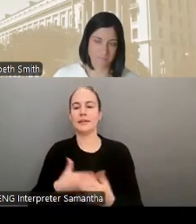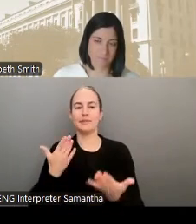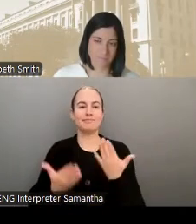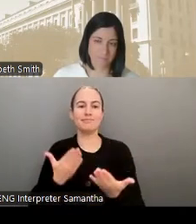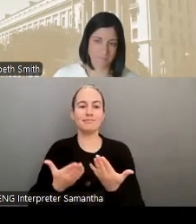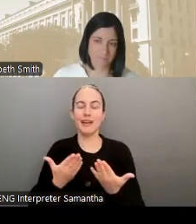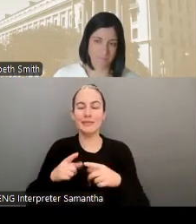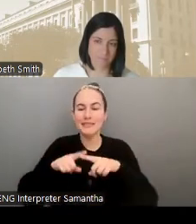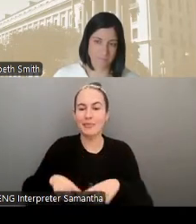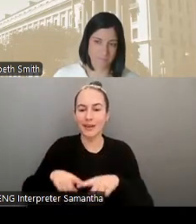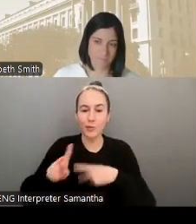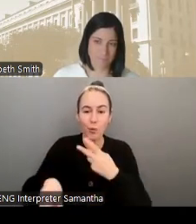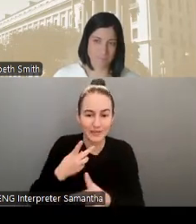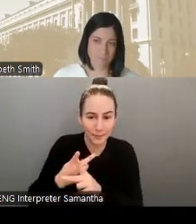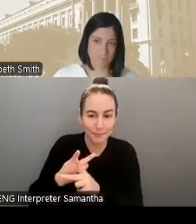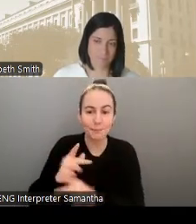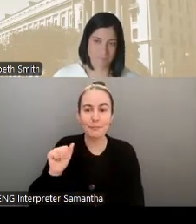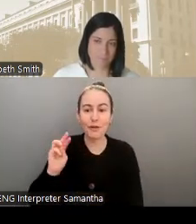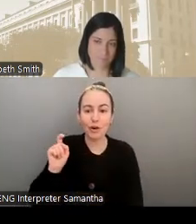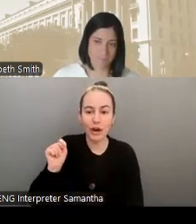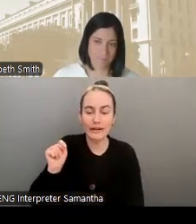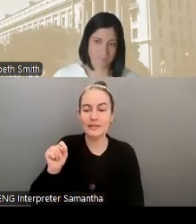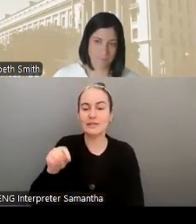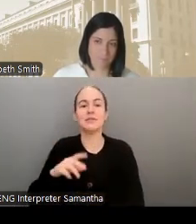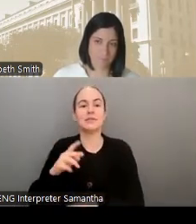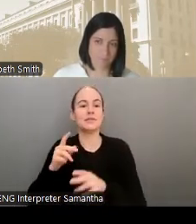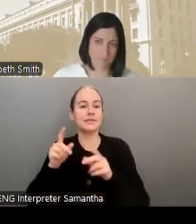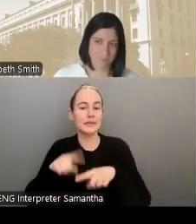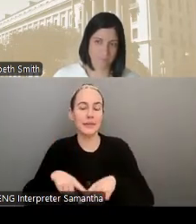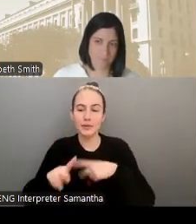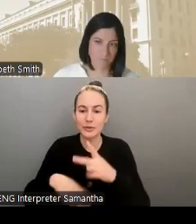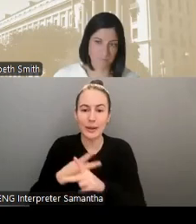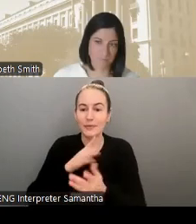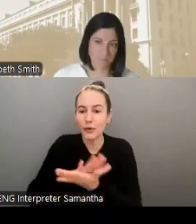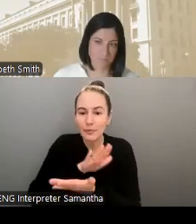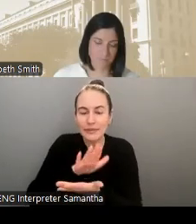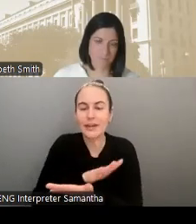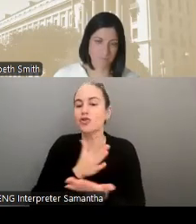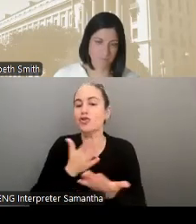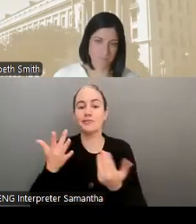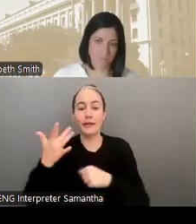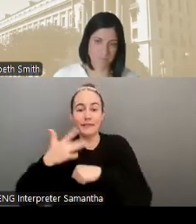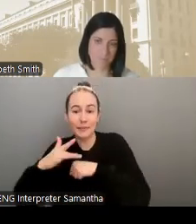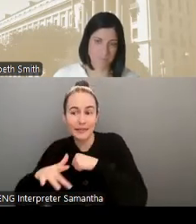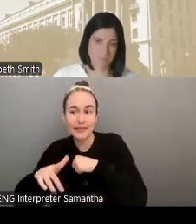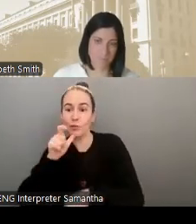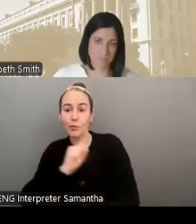planned. And it could be just a matter of communication and availability of the audit staff and those that we are